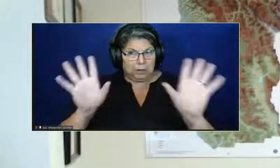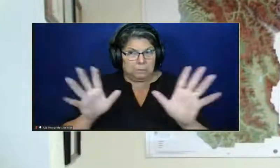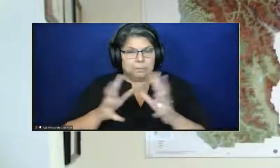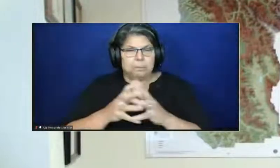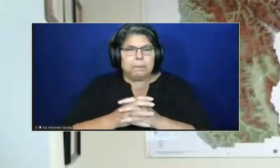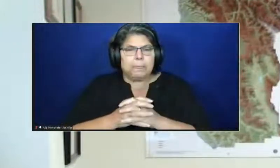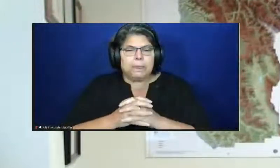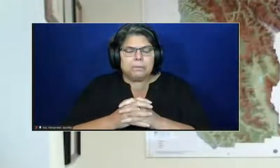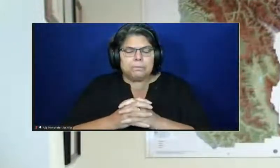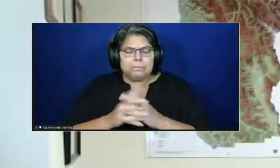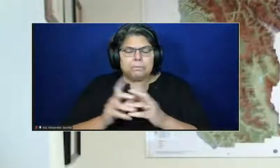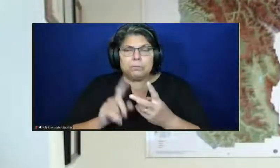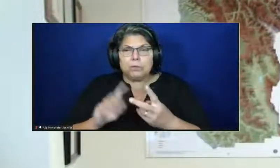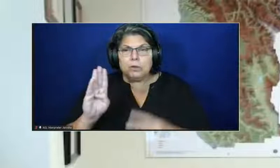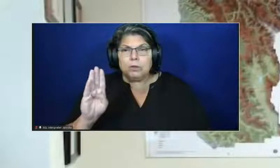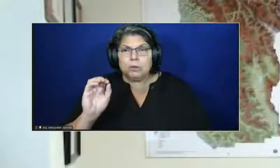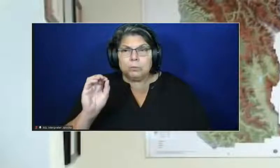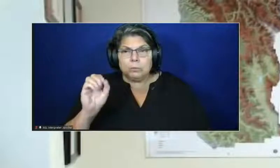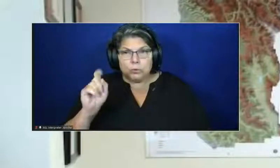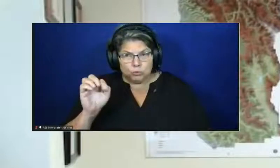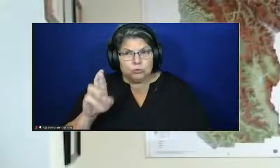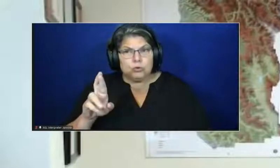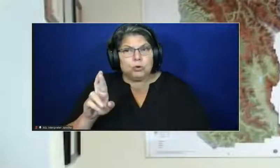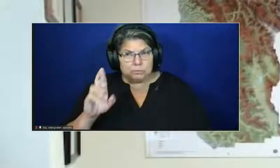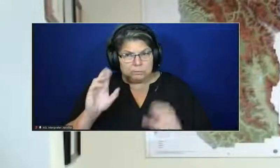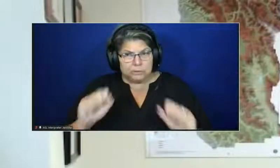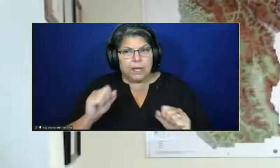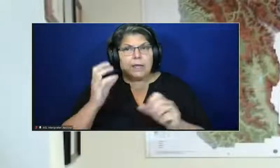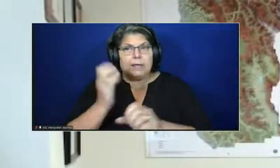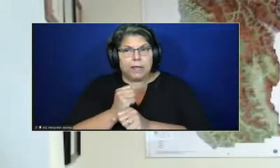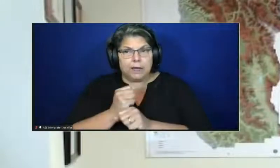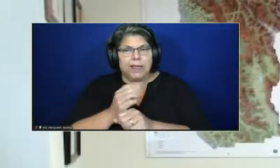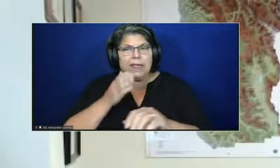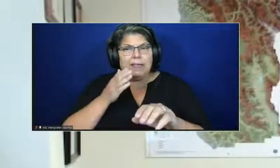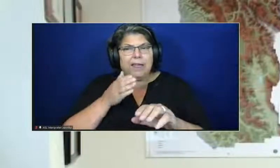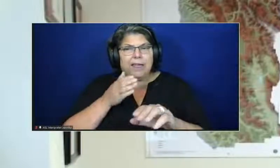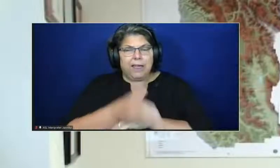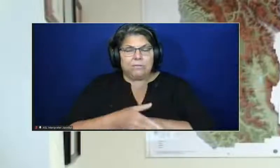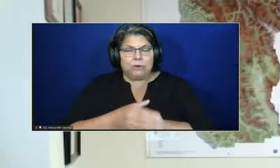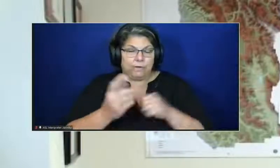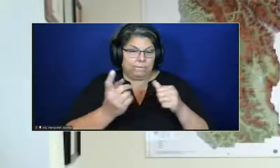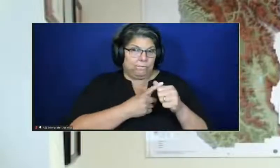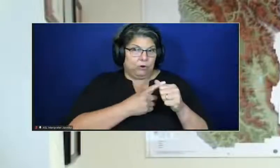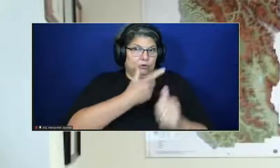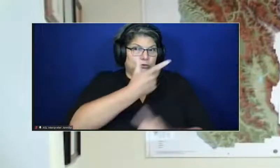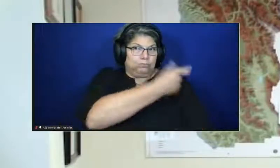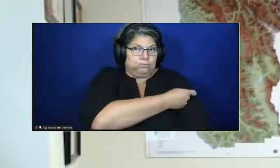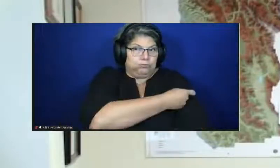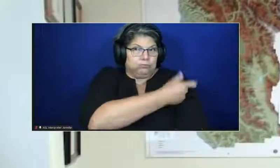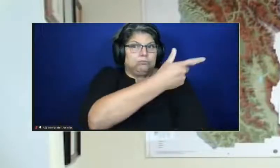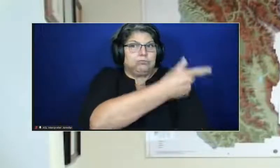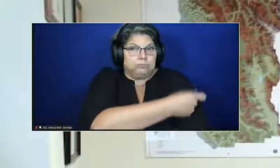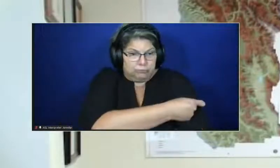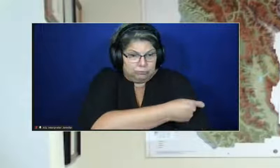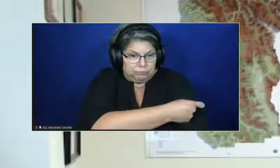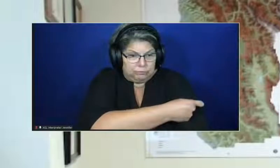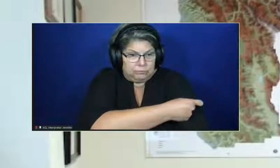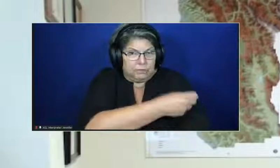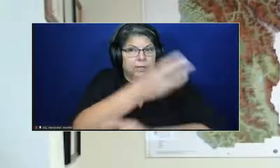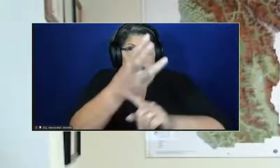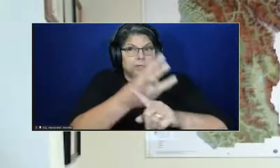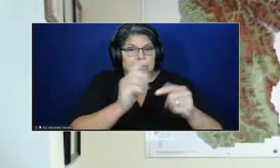The boosters are available after you've passed 6 months with your primary